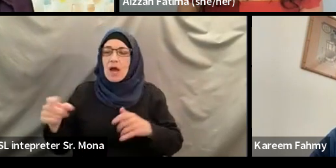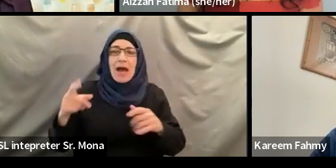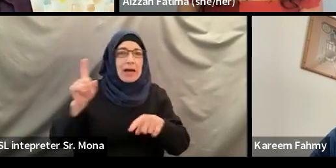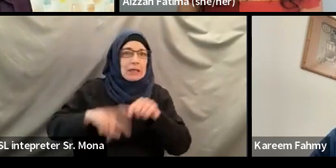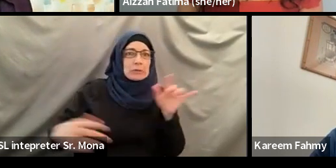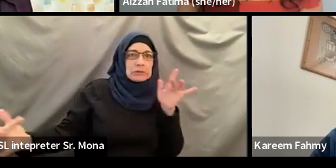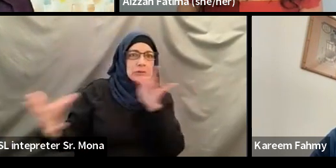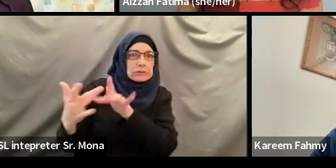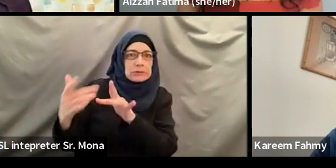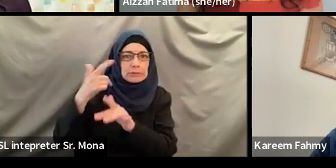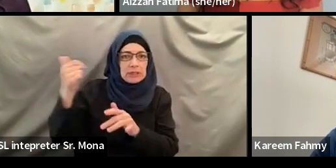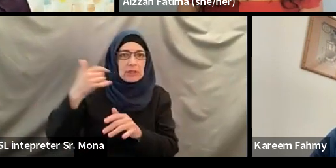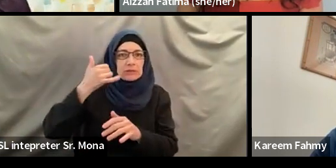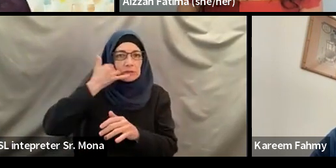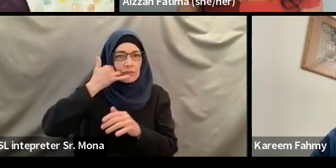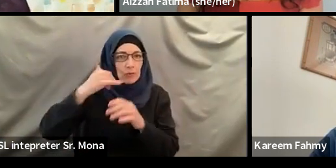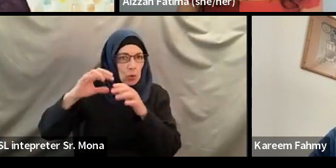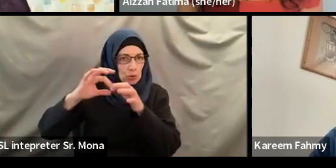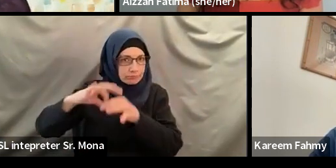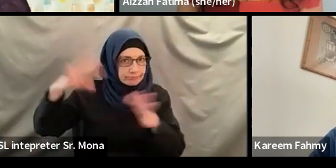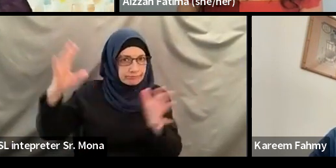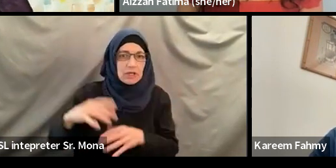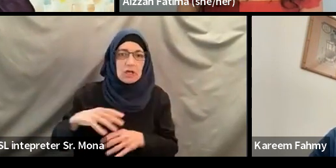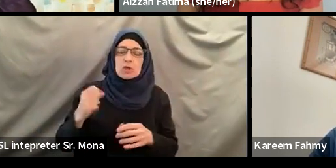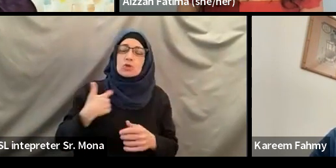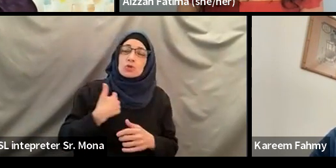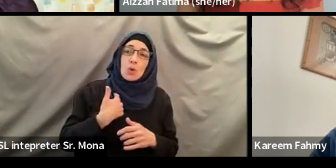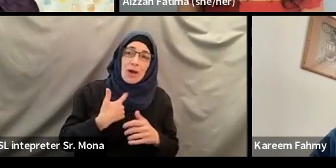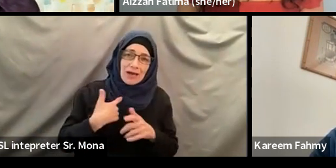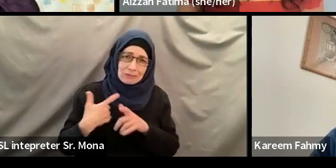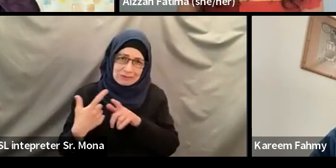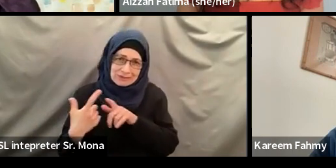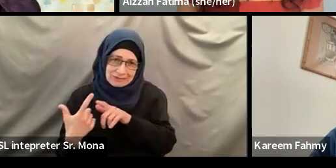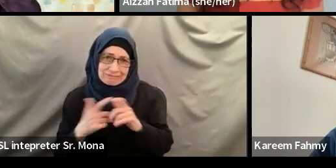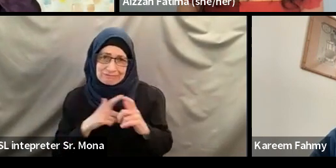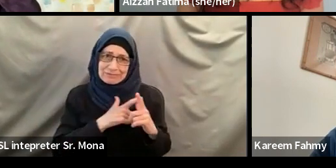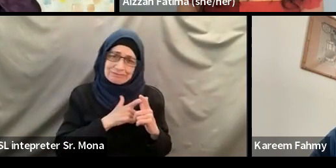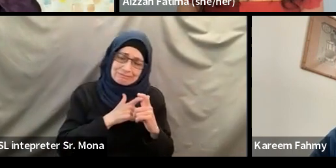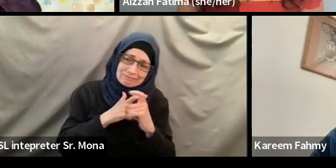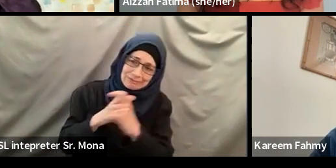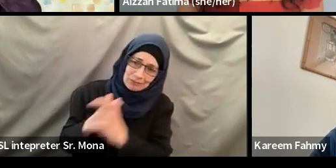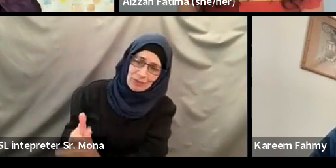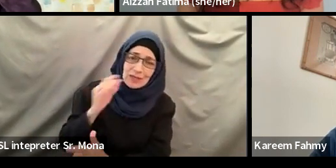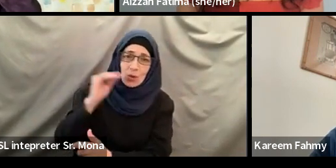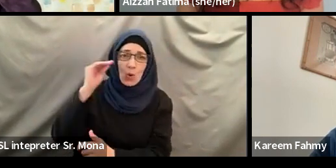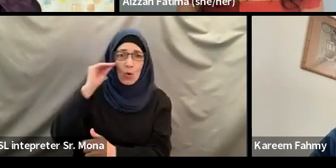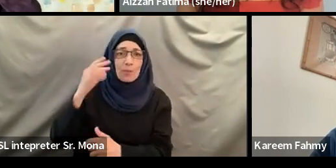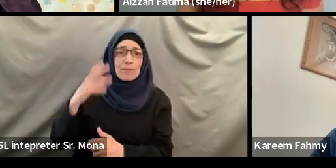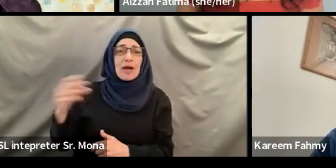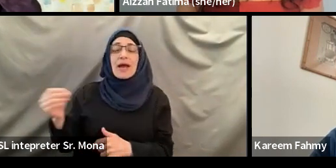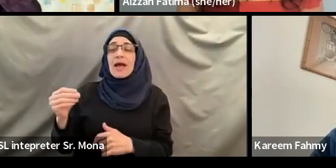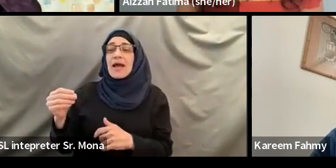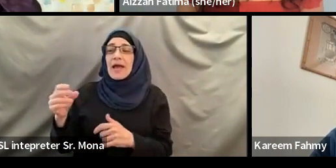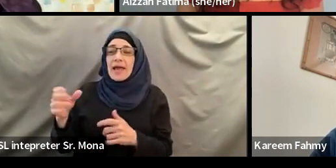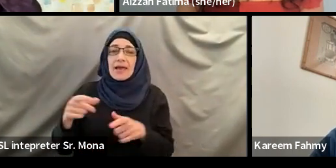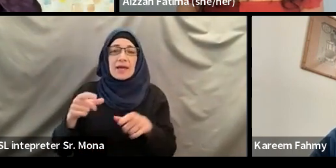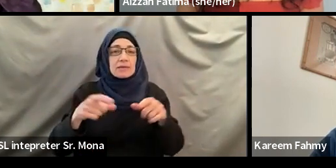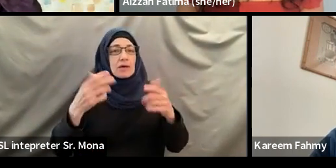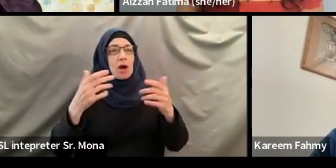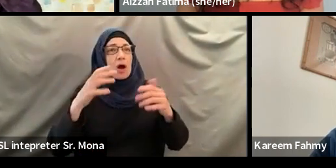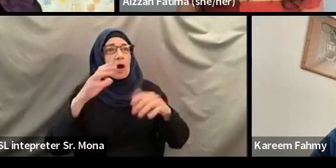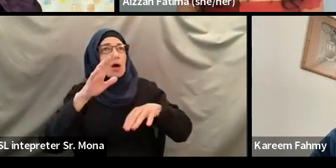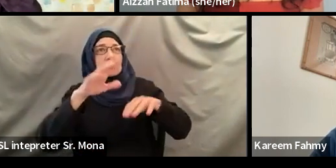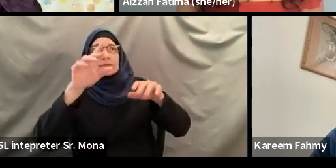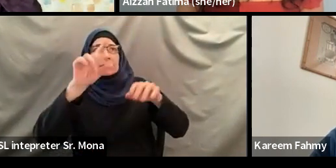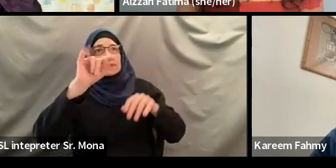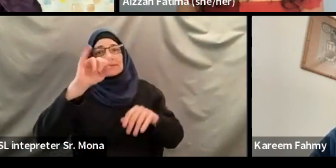So as I was running home to try to find her, and on Times Square they had like the news footage, and I was like,